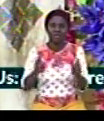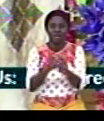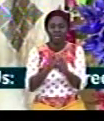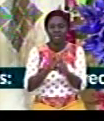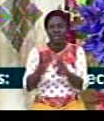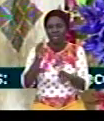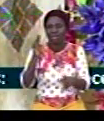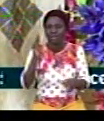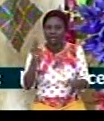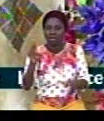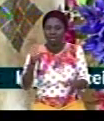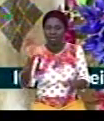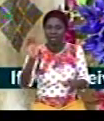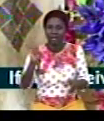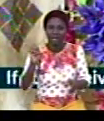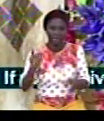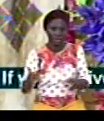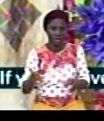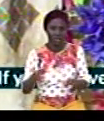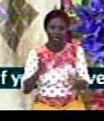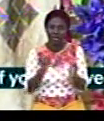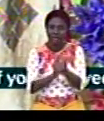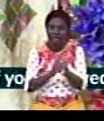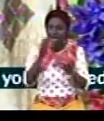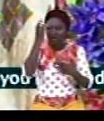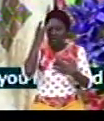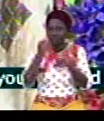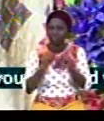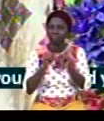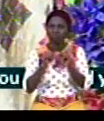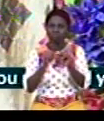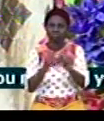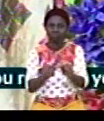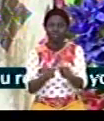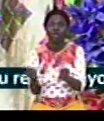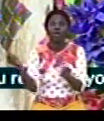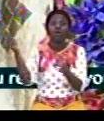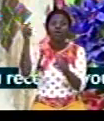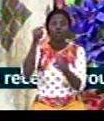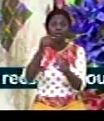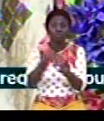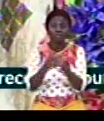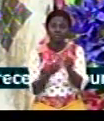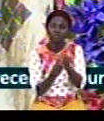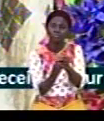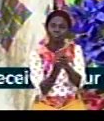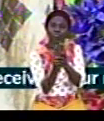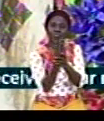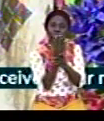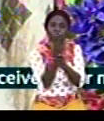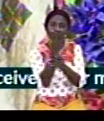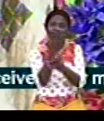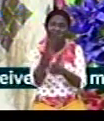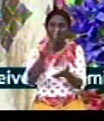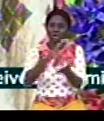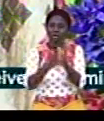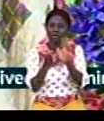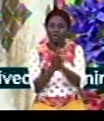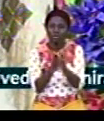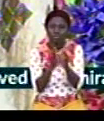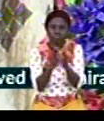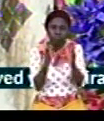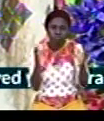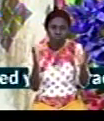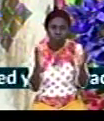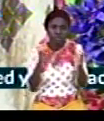the thing, it never agree go. It still remain. Until it don't grow. We be say, this year,